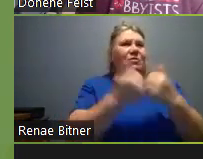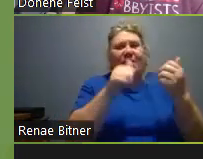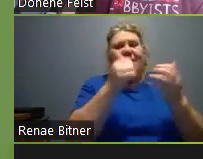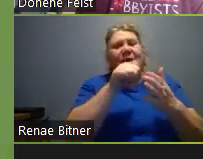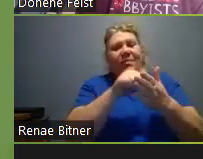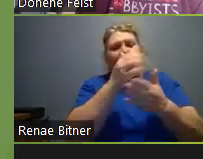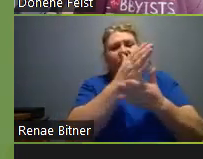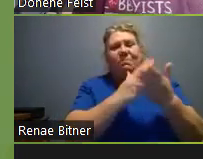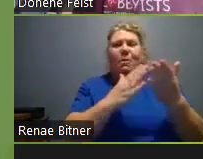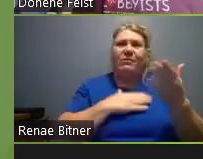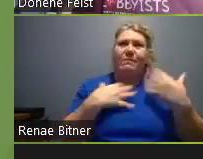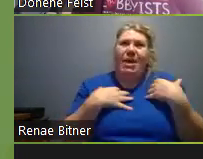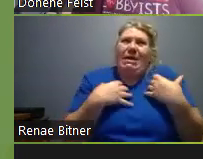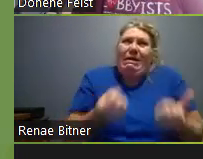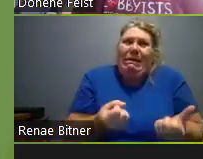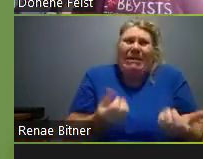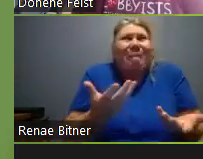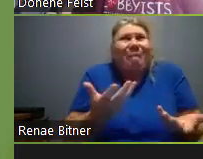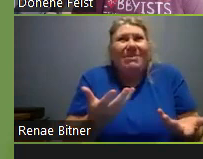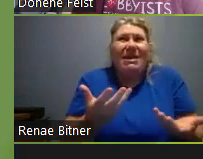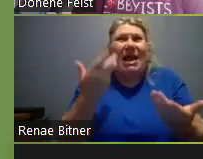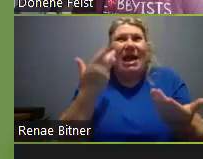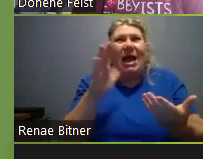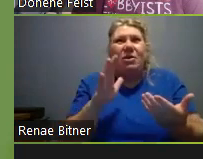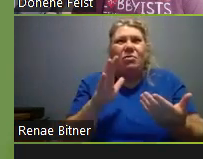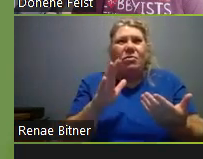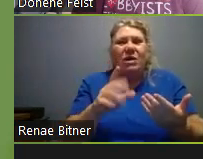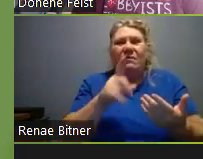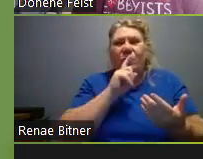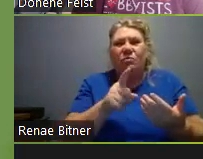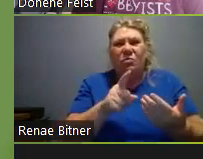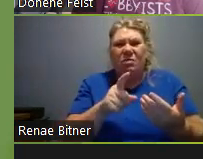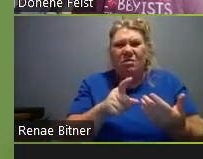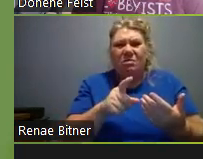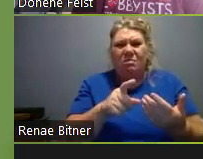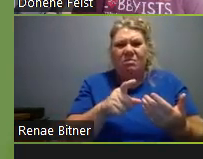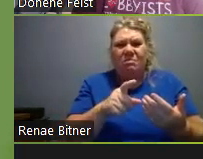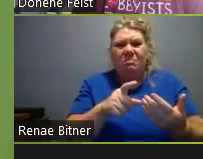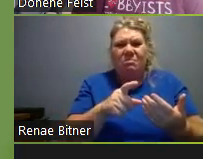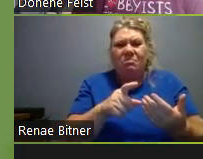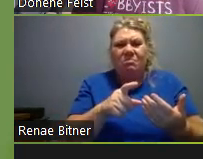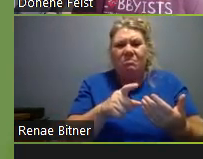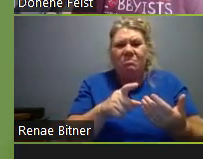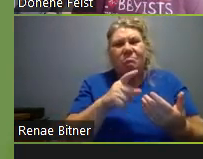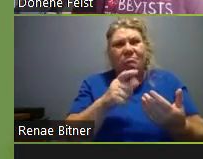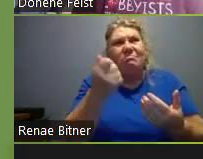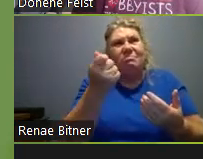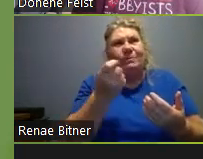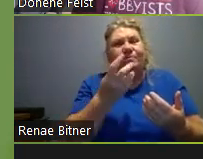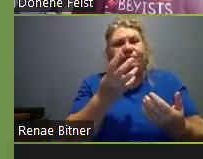maybe healing, I'm not sure, because there was really quite a few bumps in along the way.